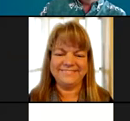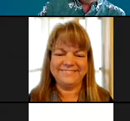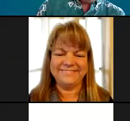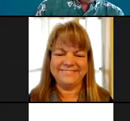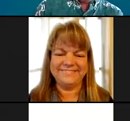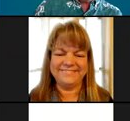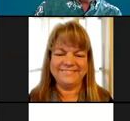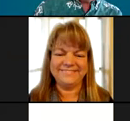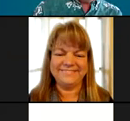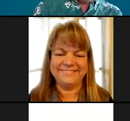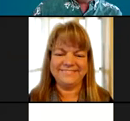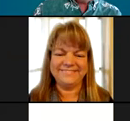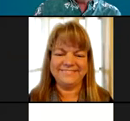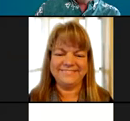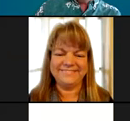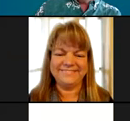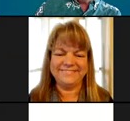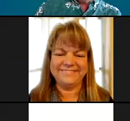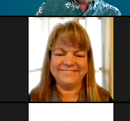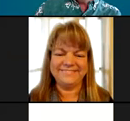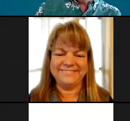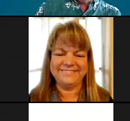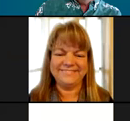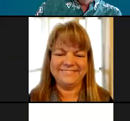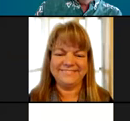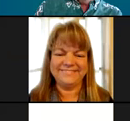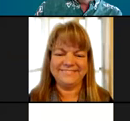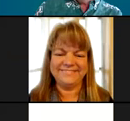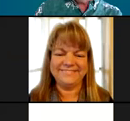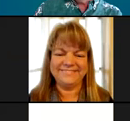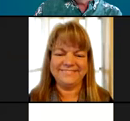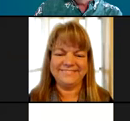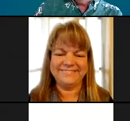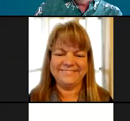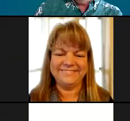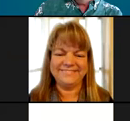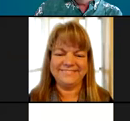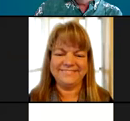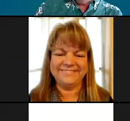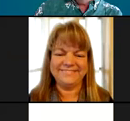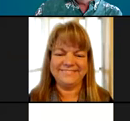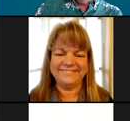gurus, because I'm not. I have challenges doing this too. But probably the number one